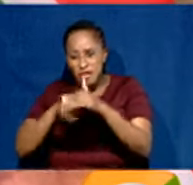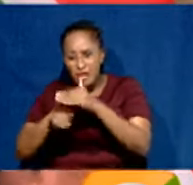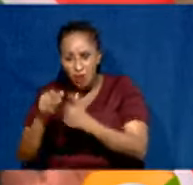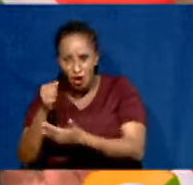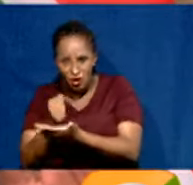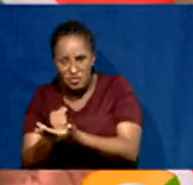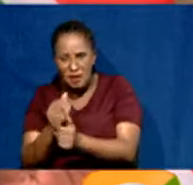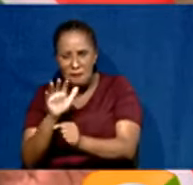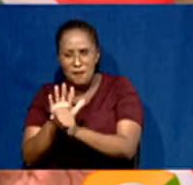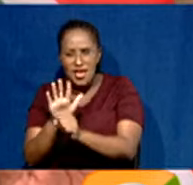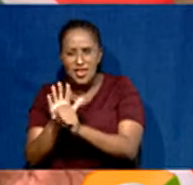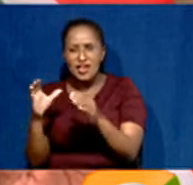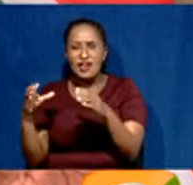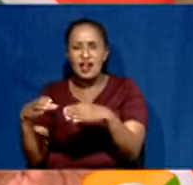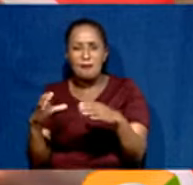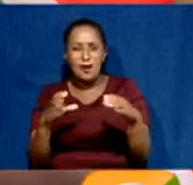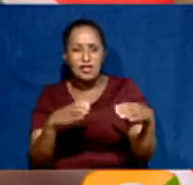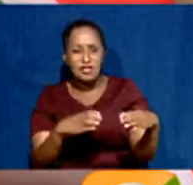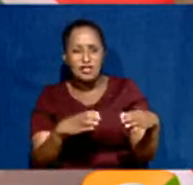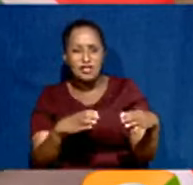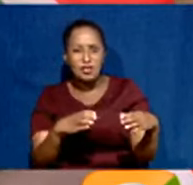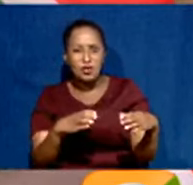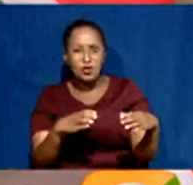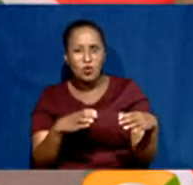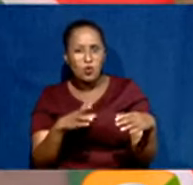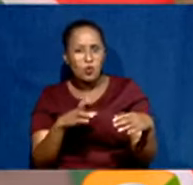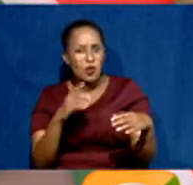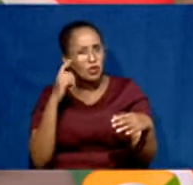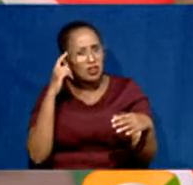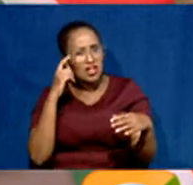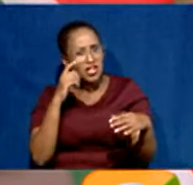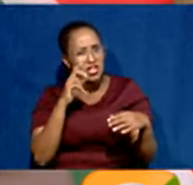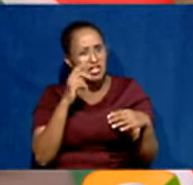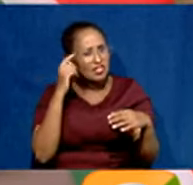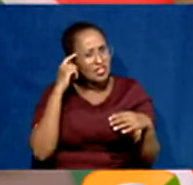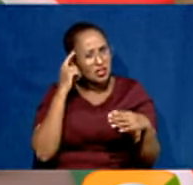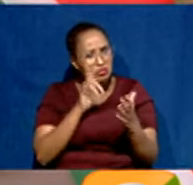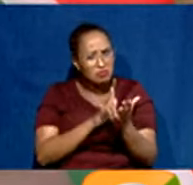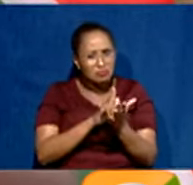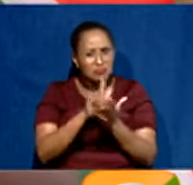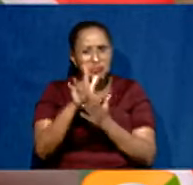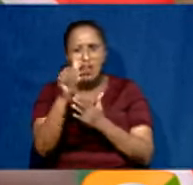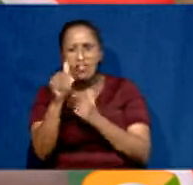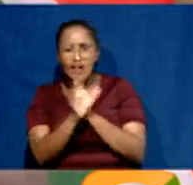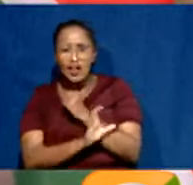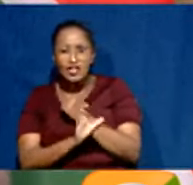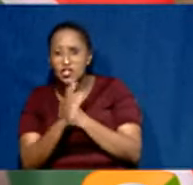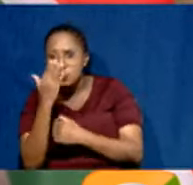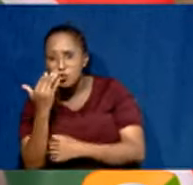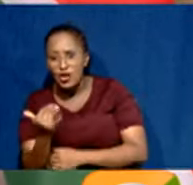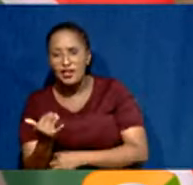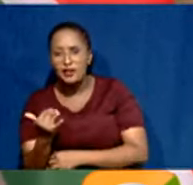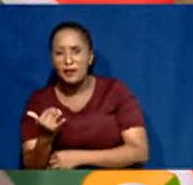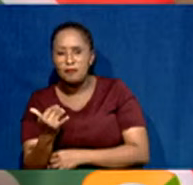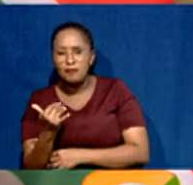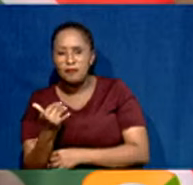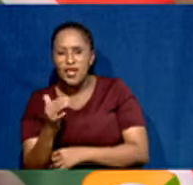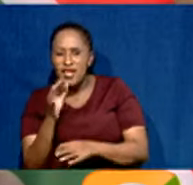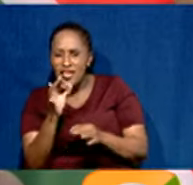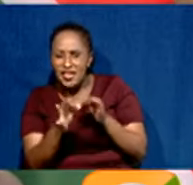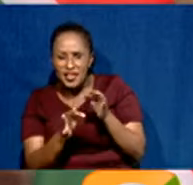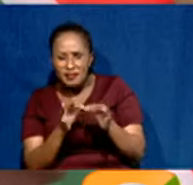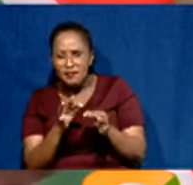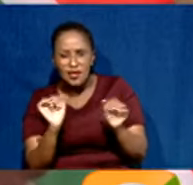many companies who are considering relocating from Kenya. Why? Because if you can't